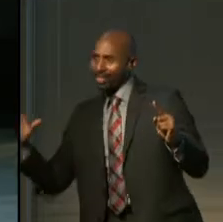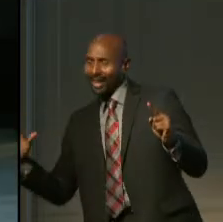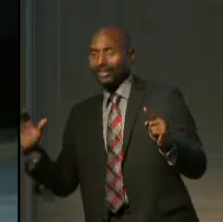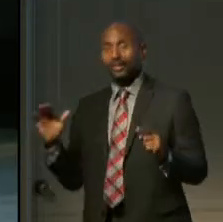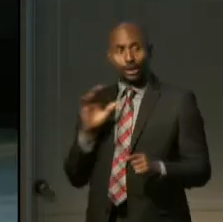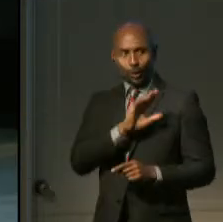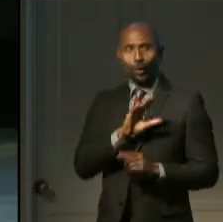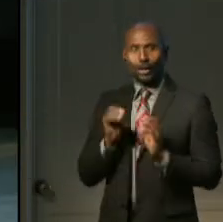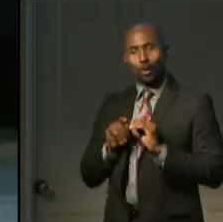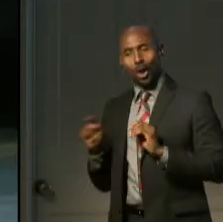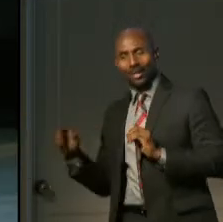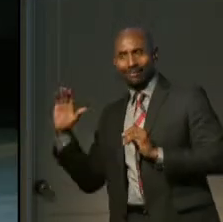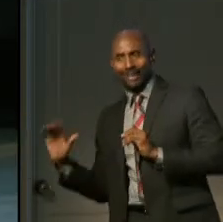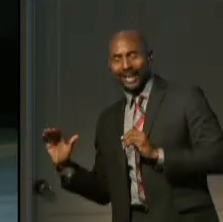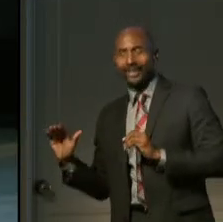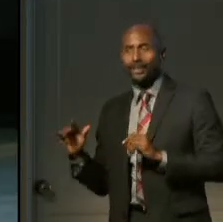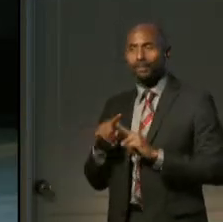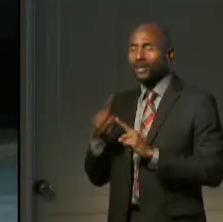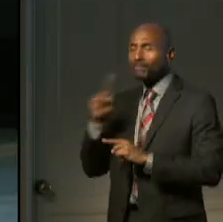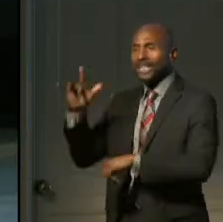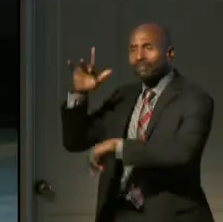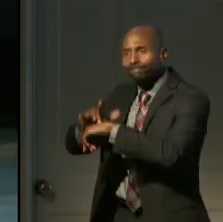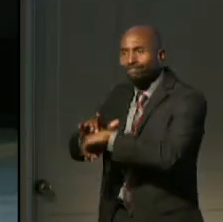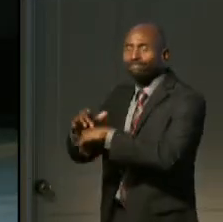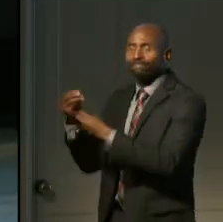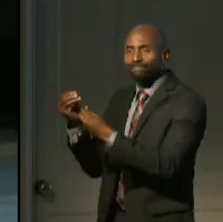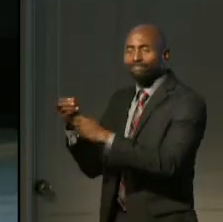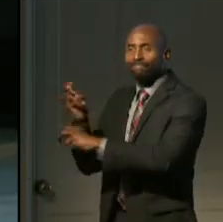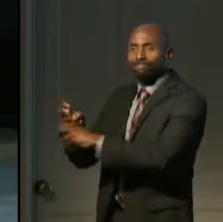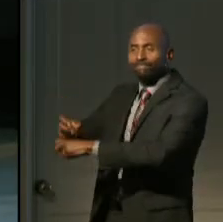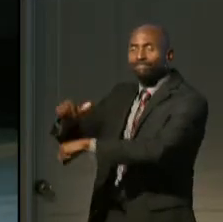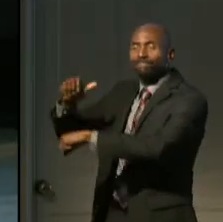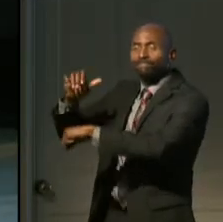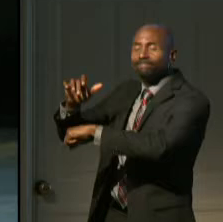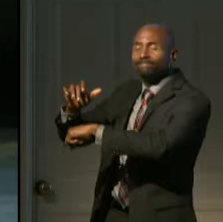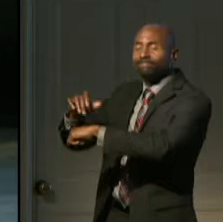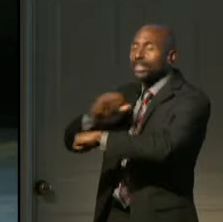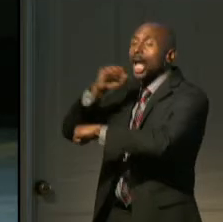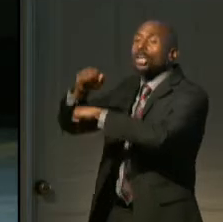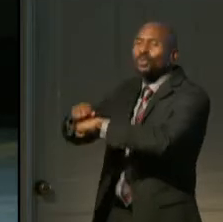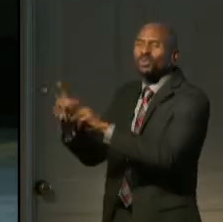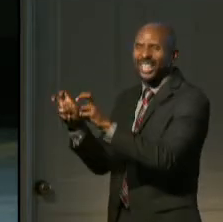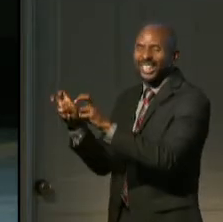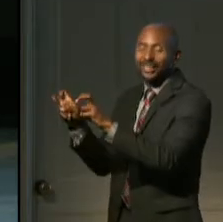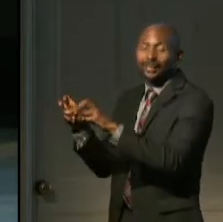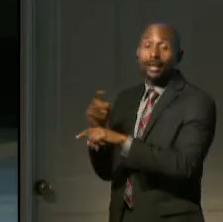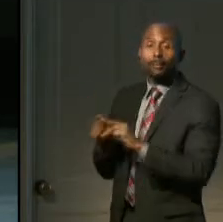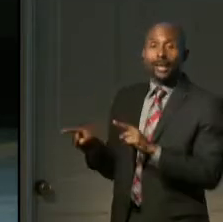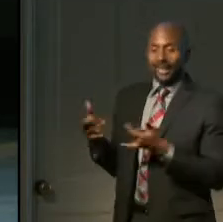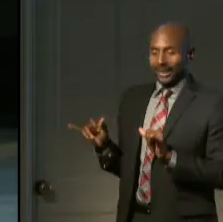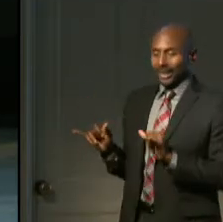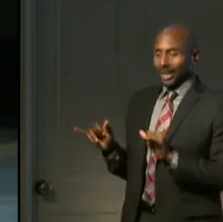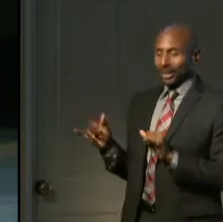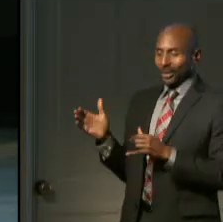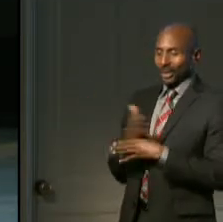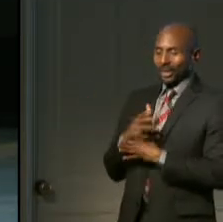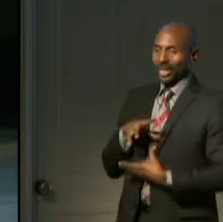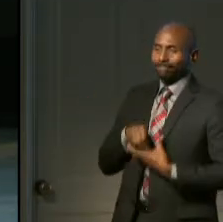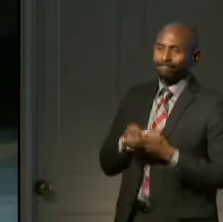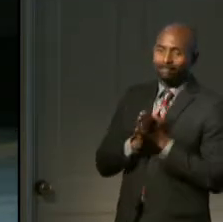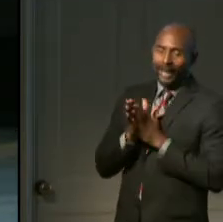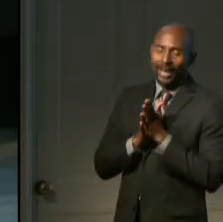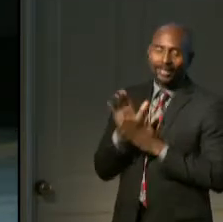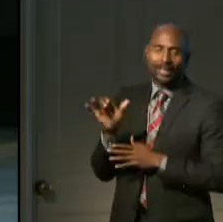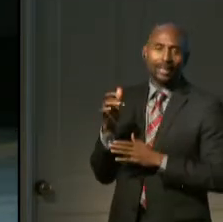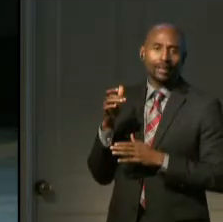concrete, but yet really shares the fundamental vision and passion of what we're all talking about